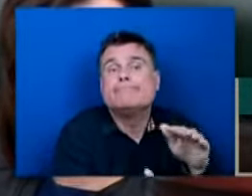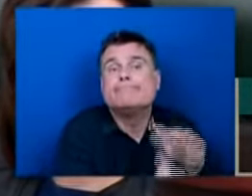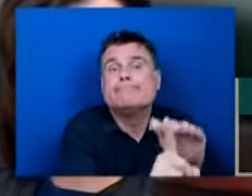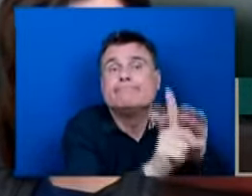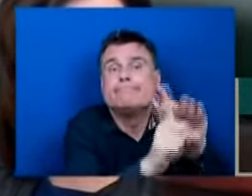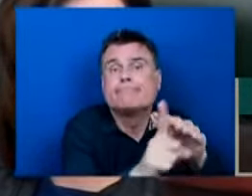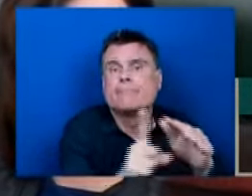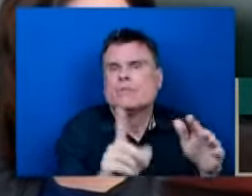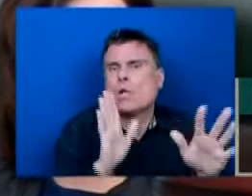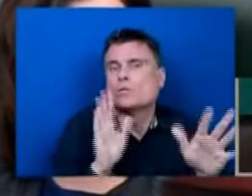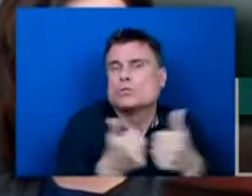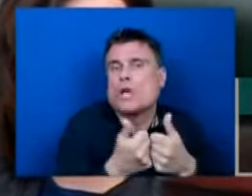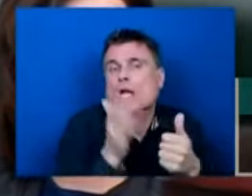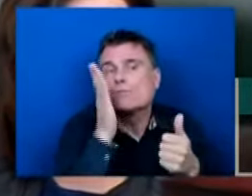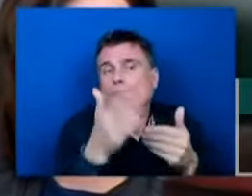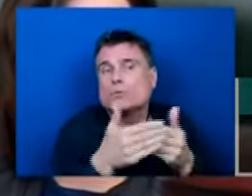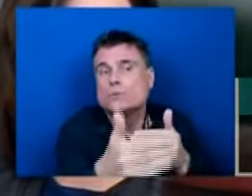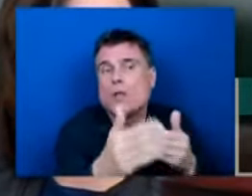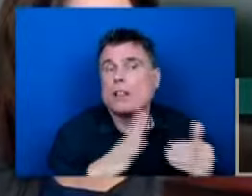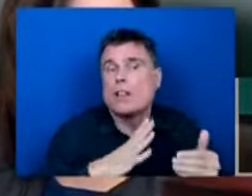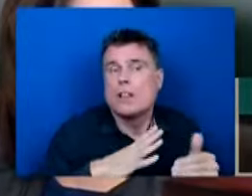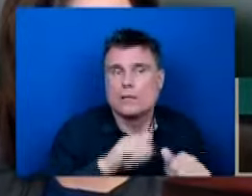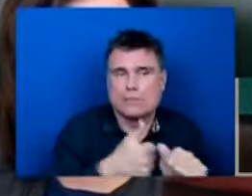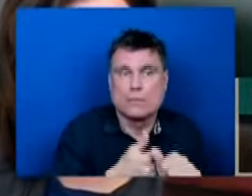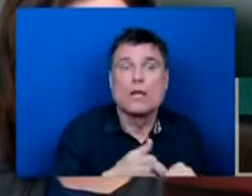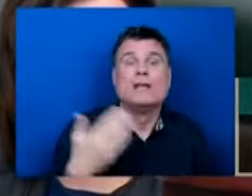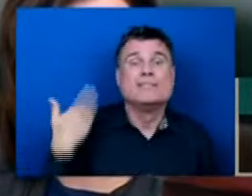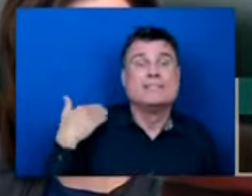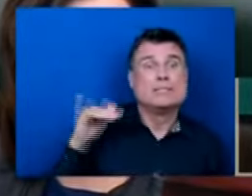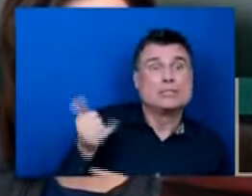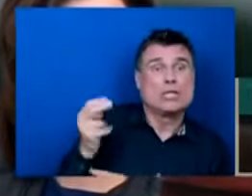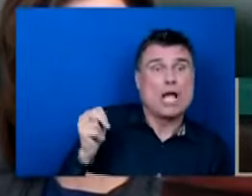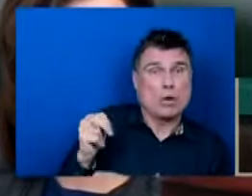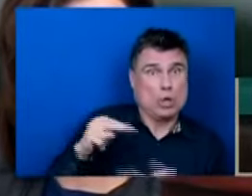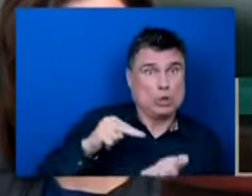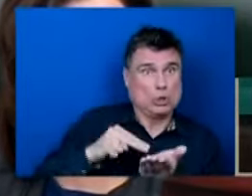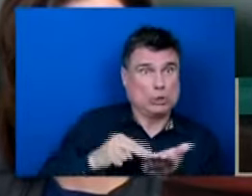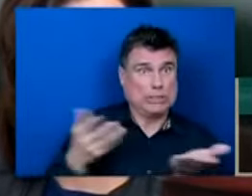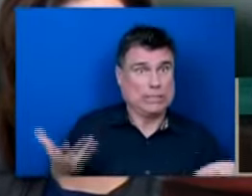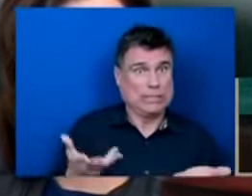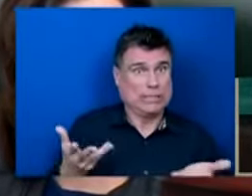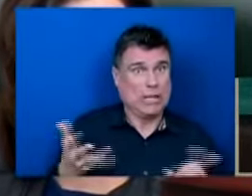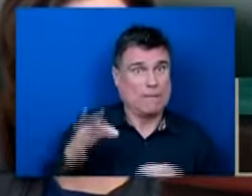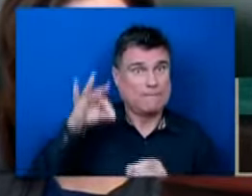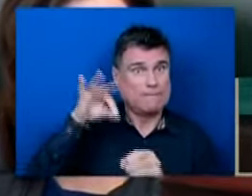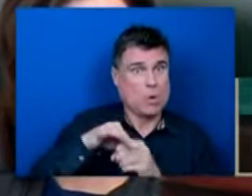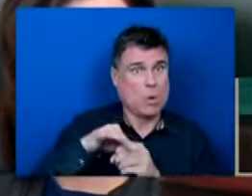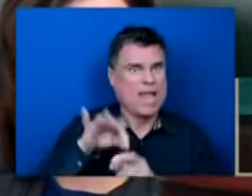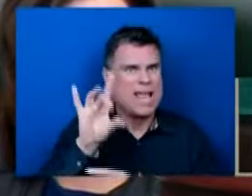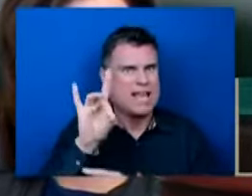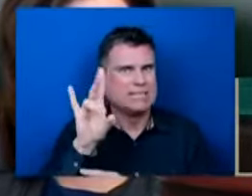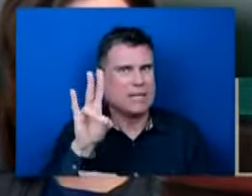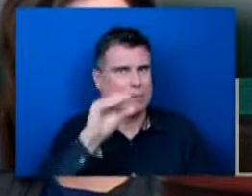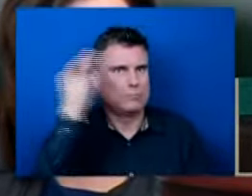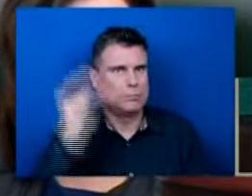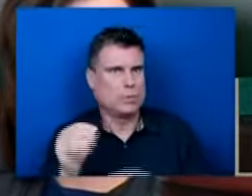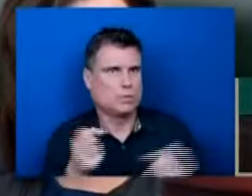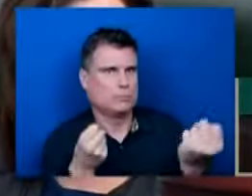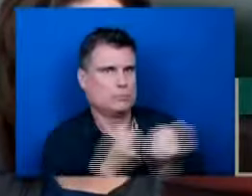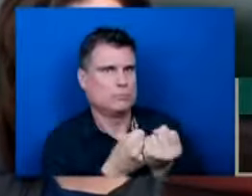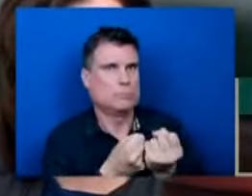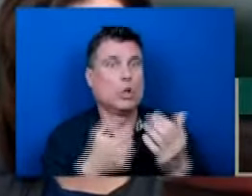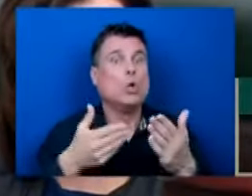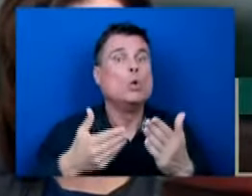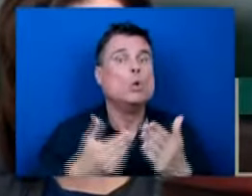Alberta membership voted 87% in favor of a new collective agreement that, in the words of UNA President Heather Smith,